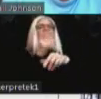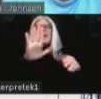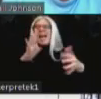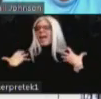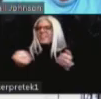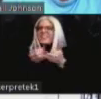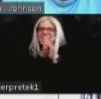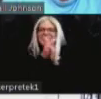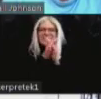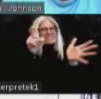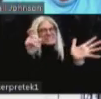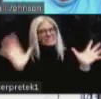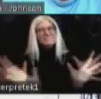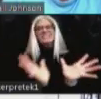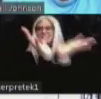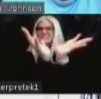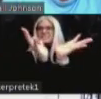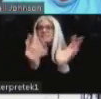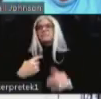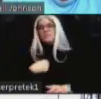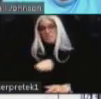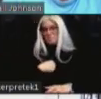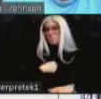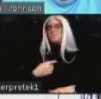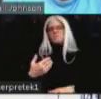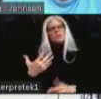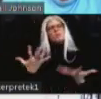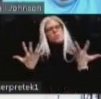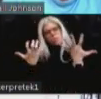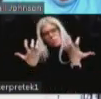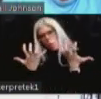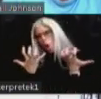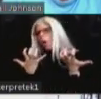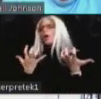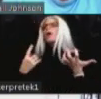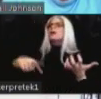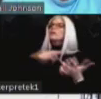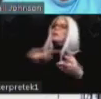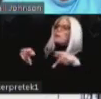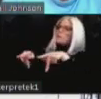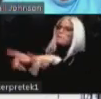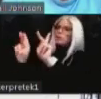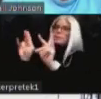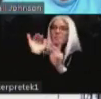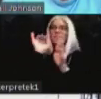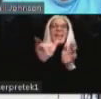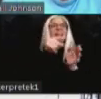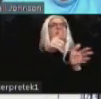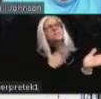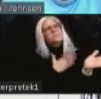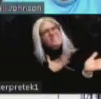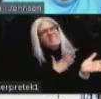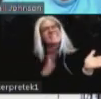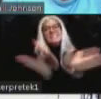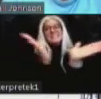My strong desire is that we would at least allow that initiative to be implemented to